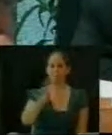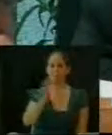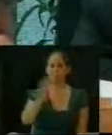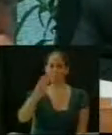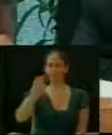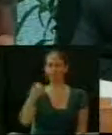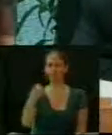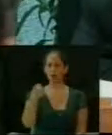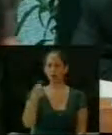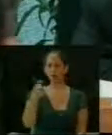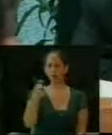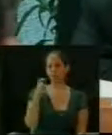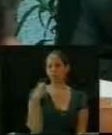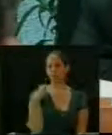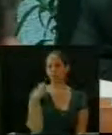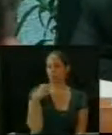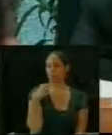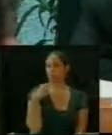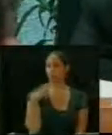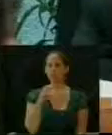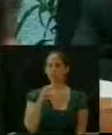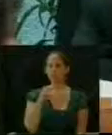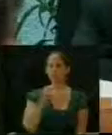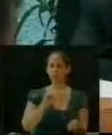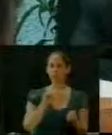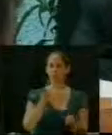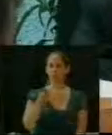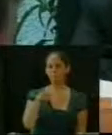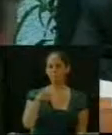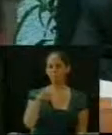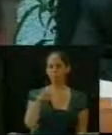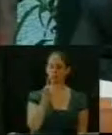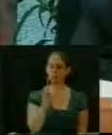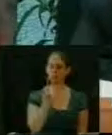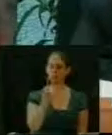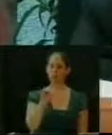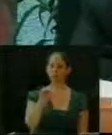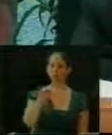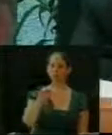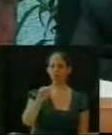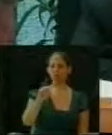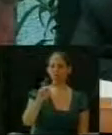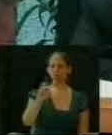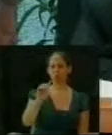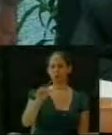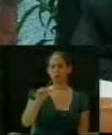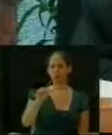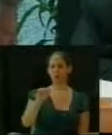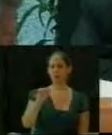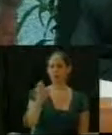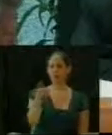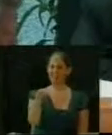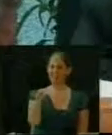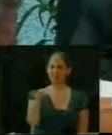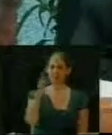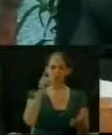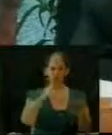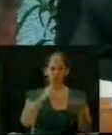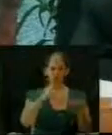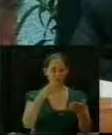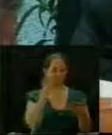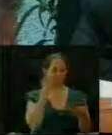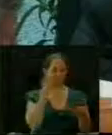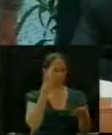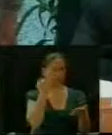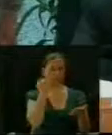mailed to the P.O. box. The chair of the committee, which is Dr. Stewart, reviews those complaints to see if they're credible.